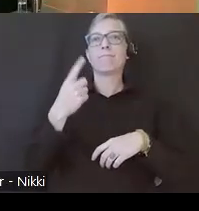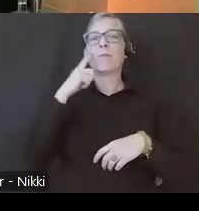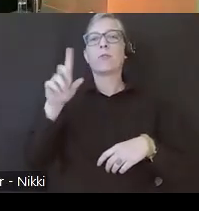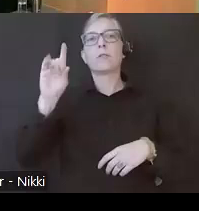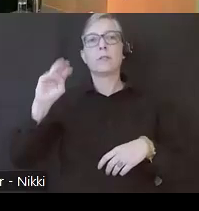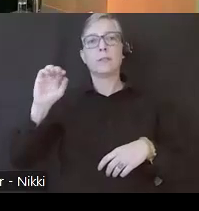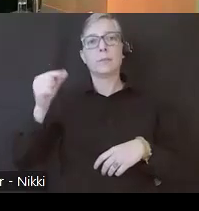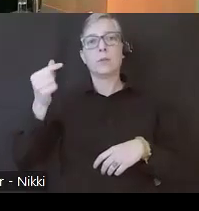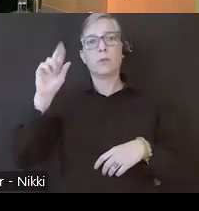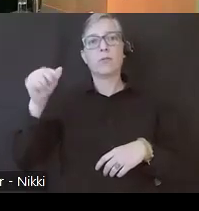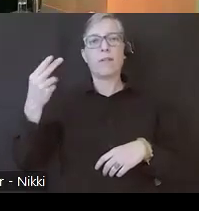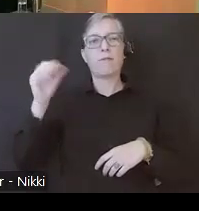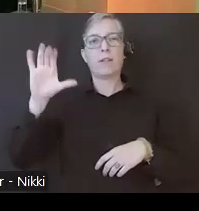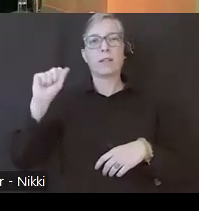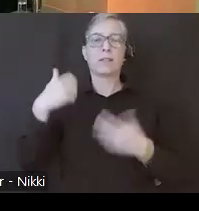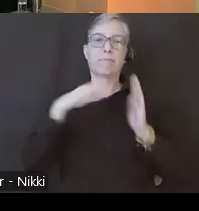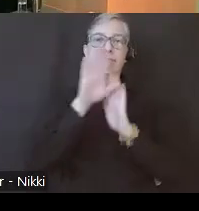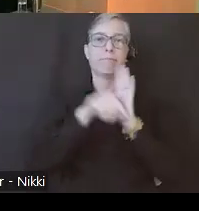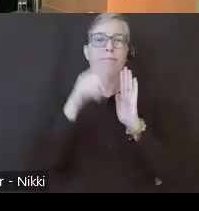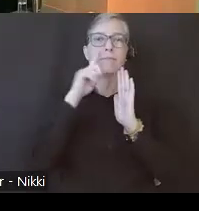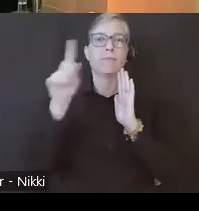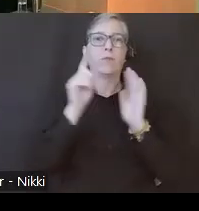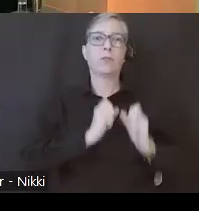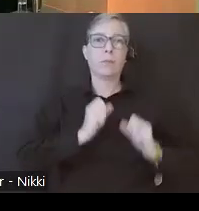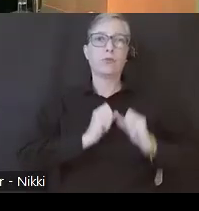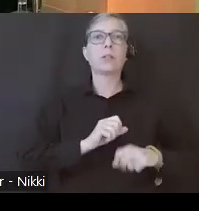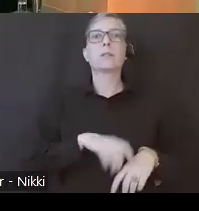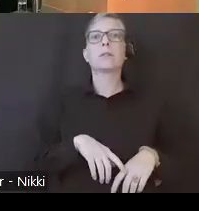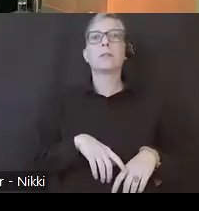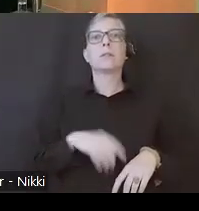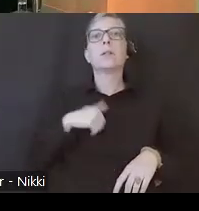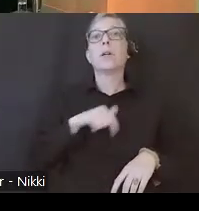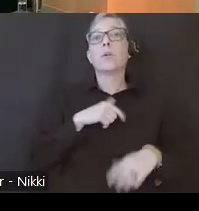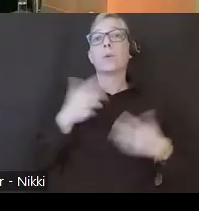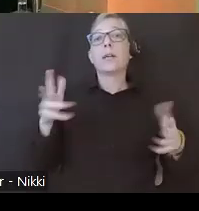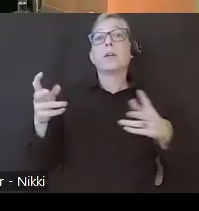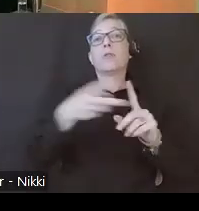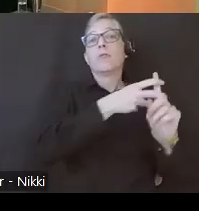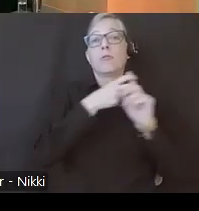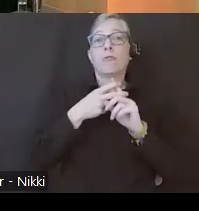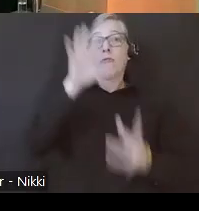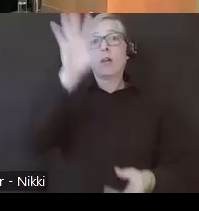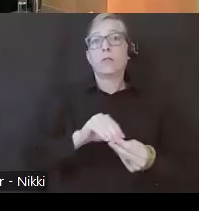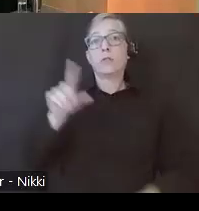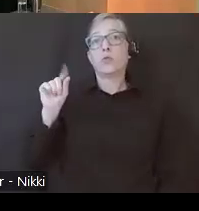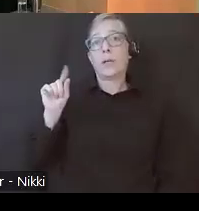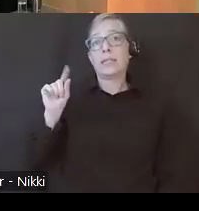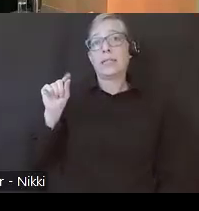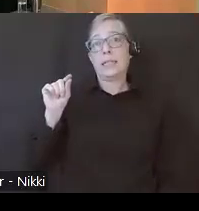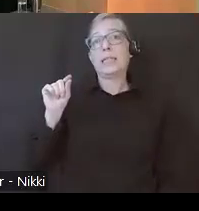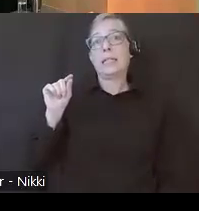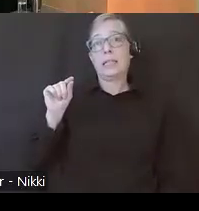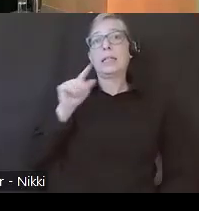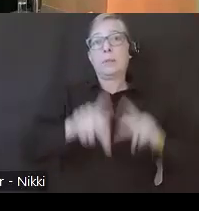sample. We currently have recruited and worked with about 20 individuals with auditory hallucinations,